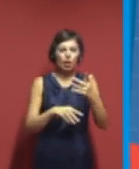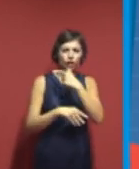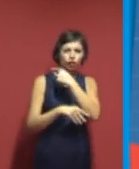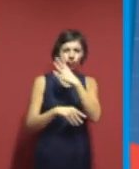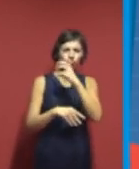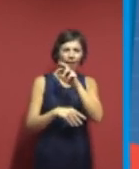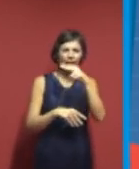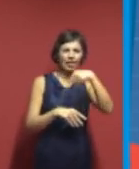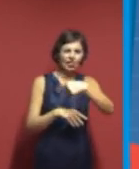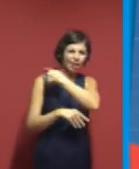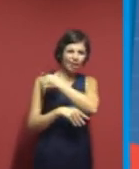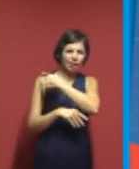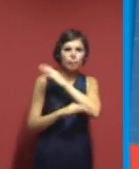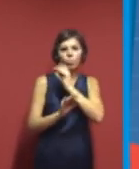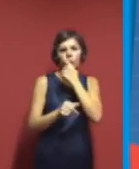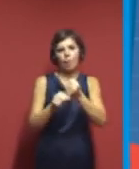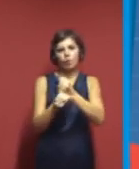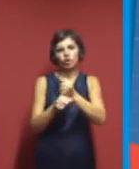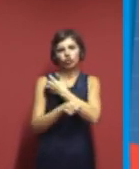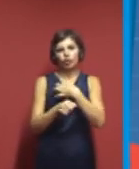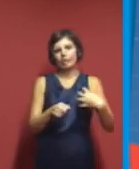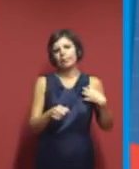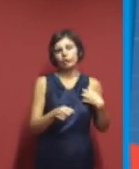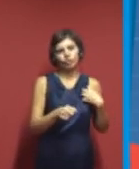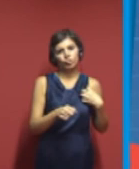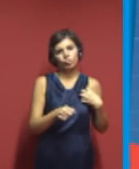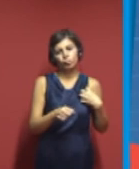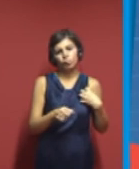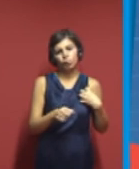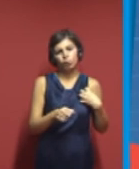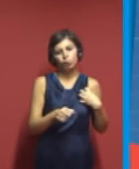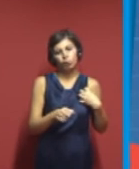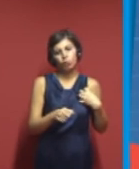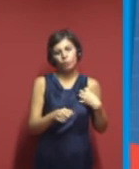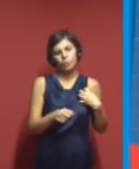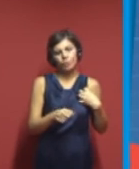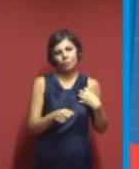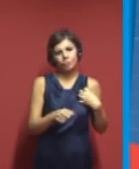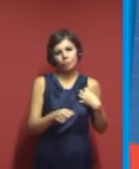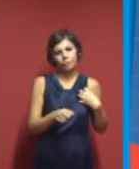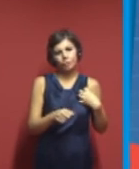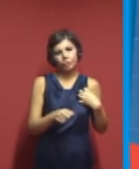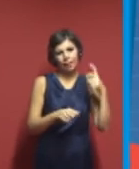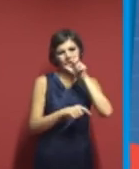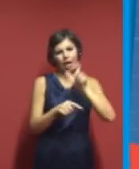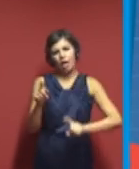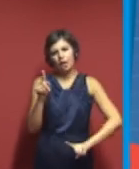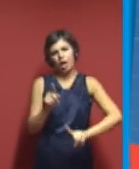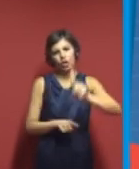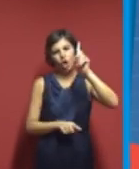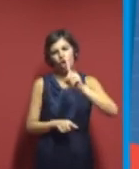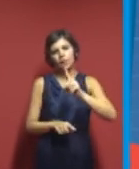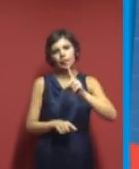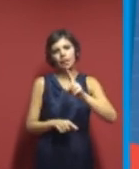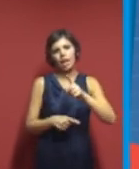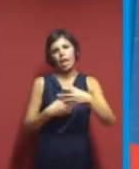science lab in Switzerland, outside Geneva, somewhere to your north up there. A gigantic, one-of-a-kind